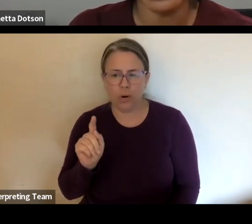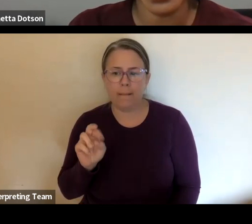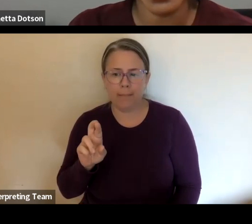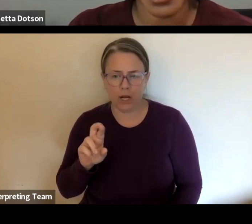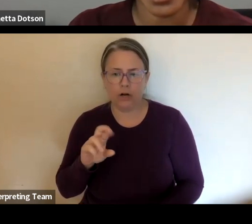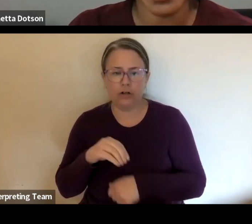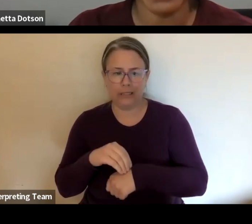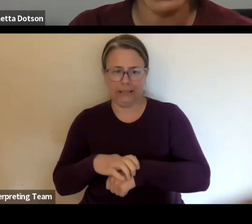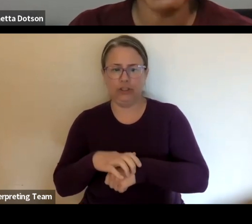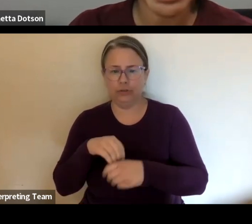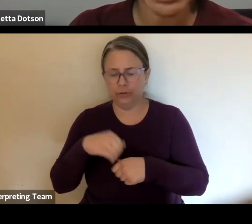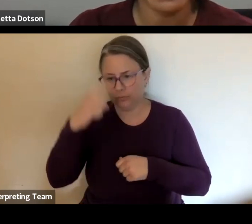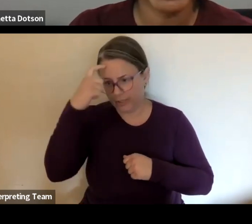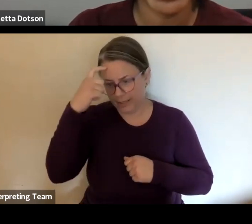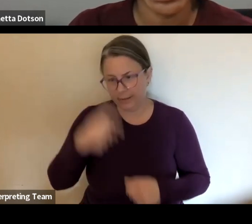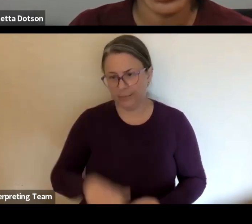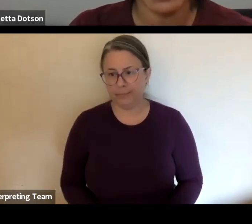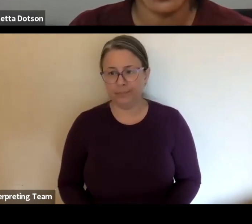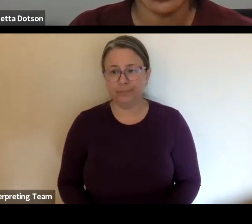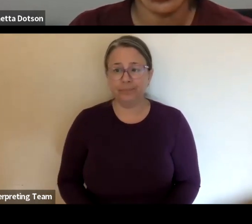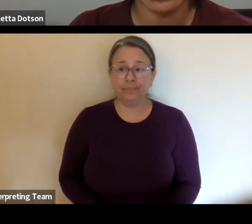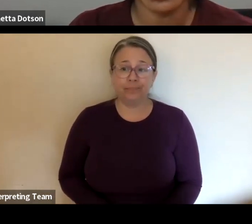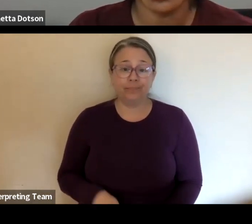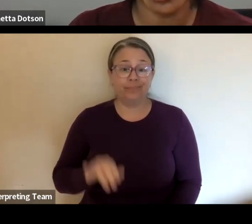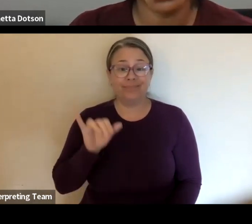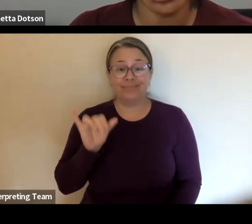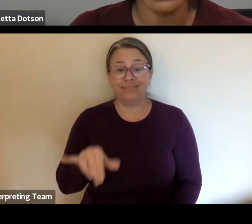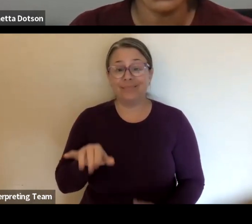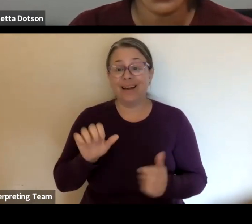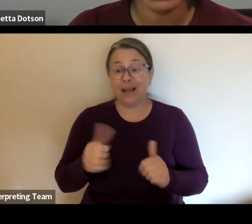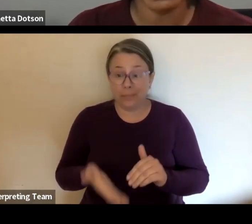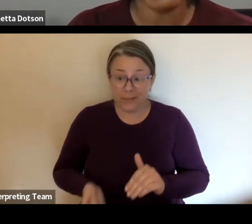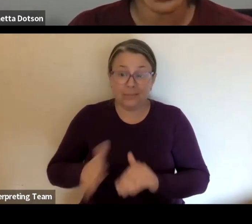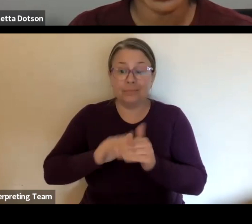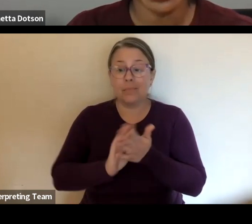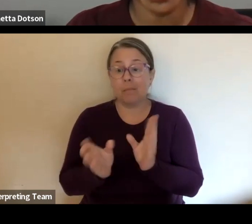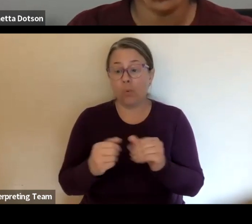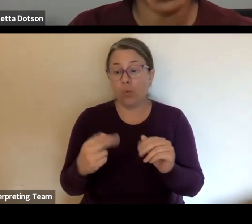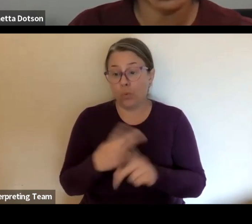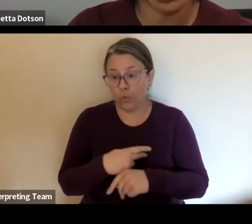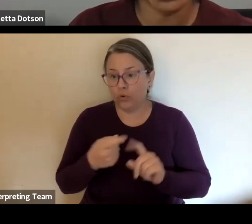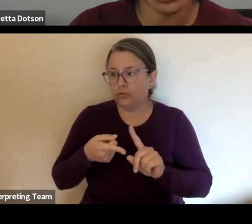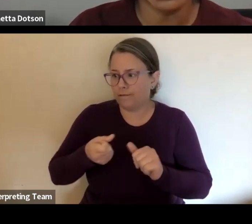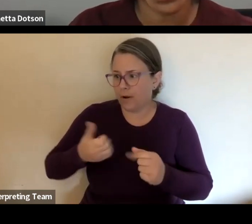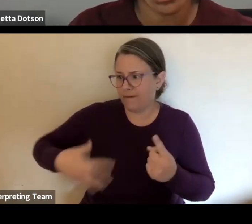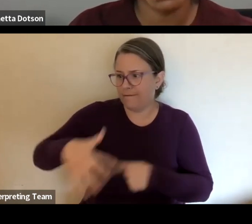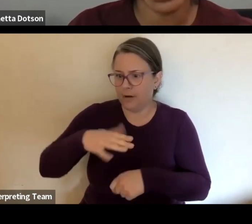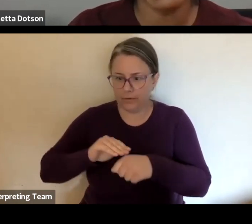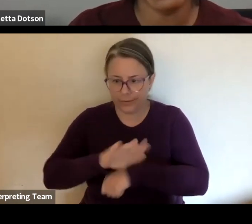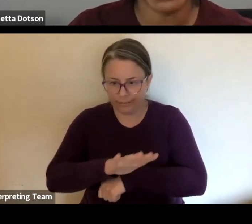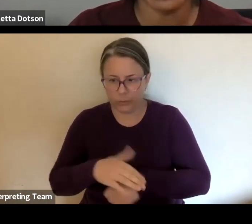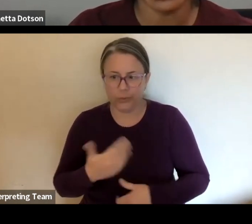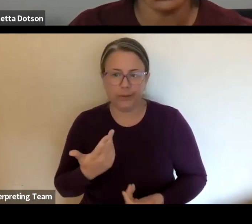by things in the environment. So negative life events, insufficient social support, all of that